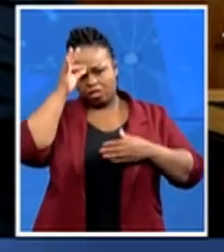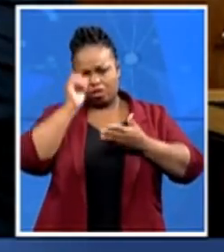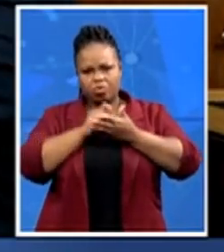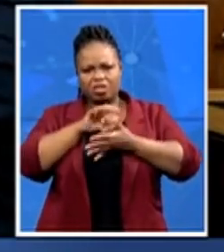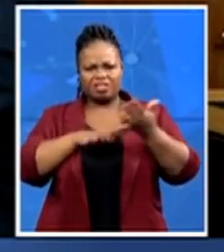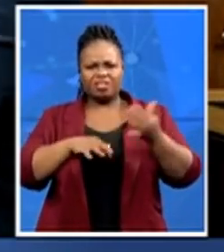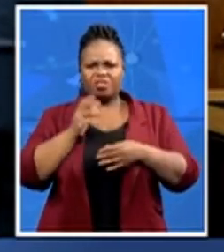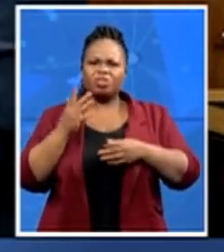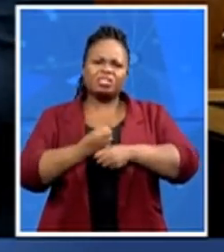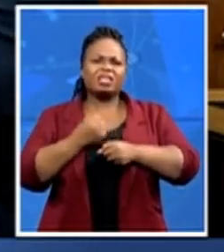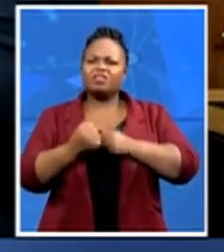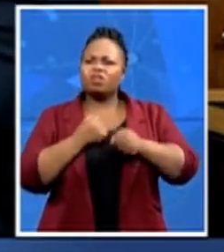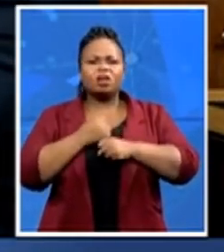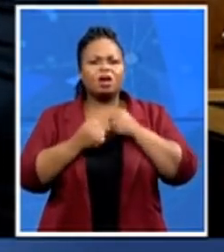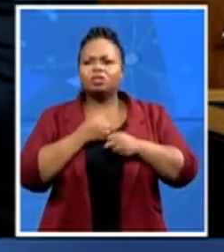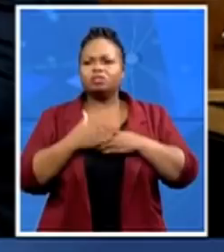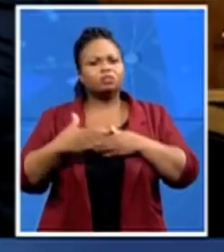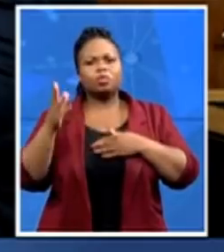Can you imagine the amount of documents